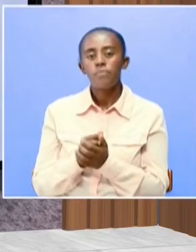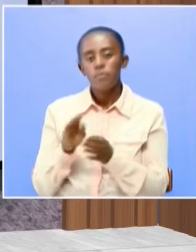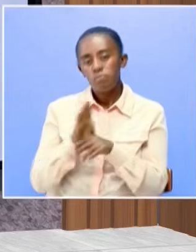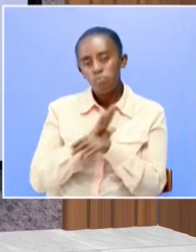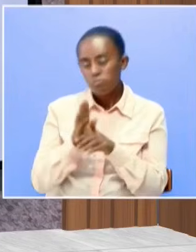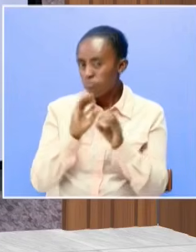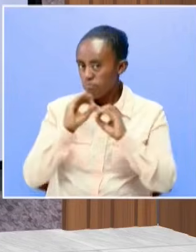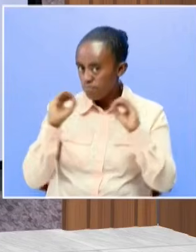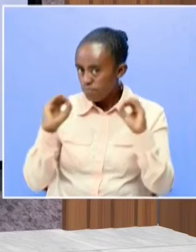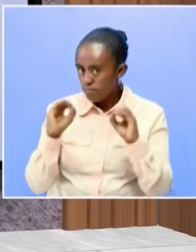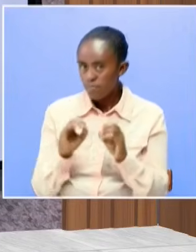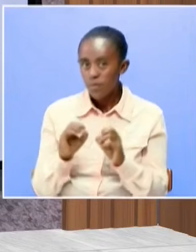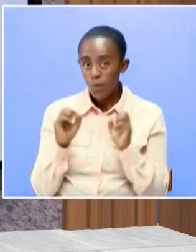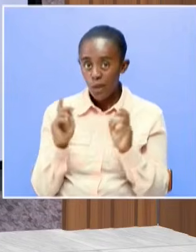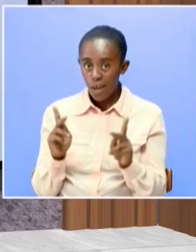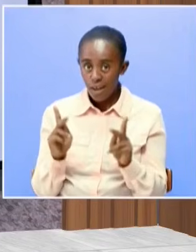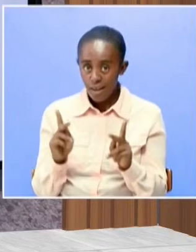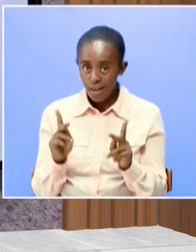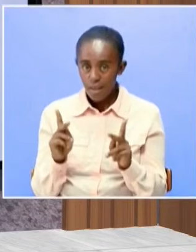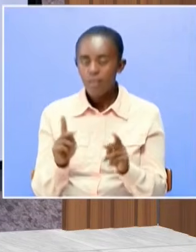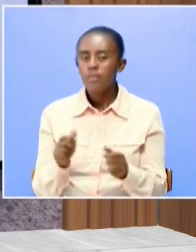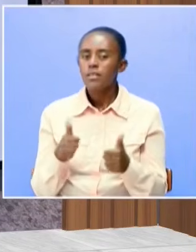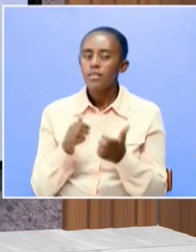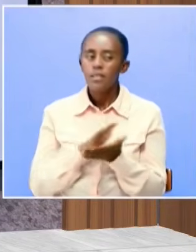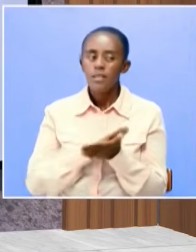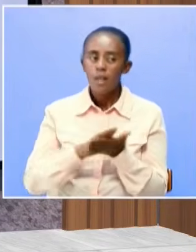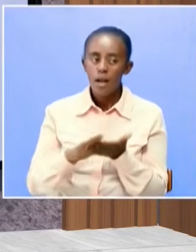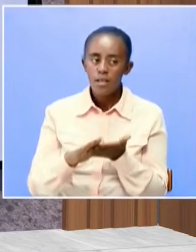business. Okay? Nice.